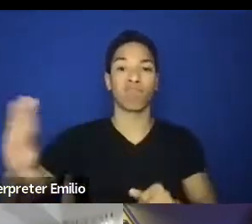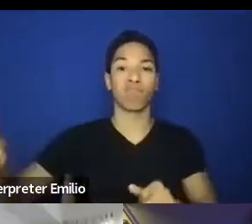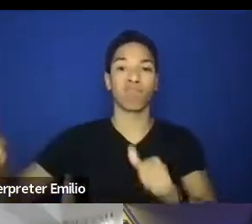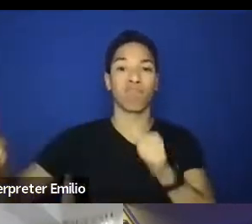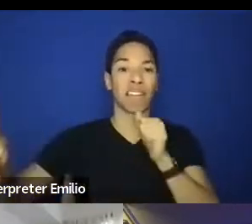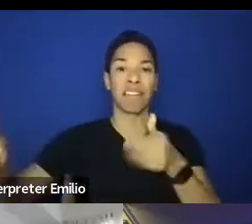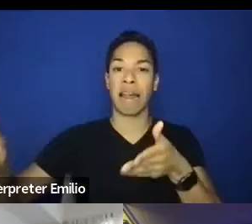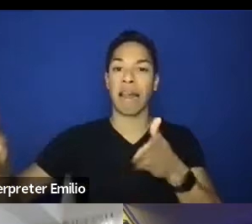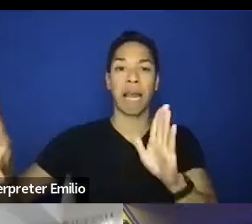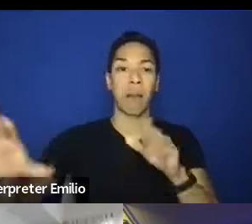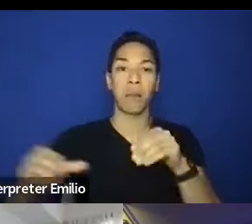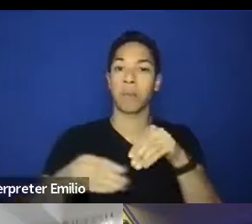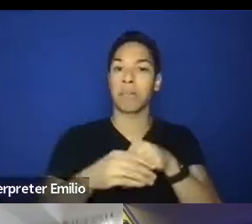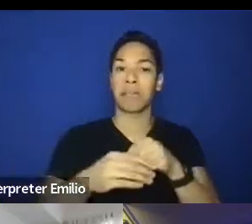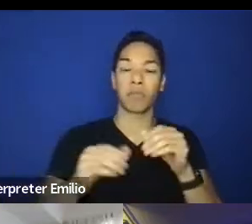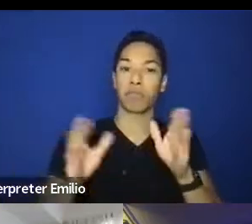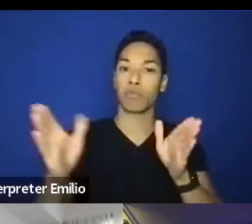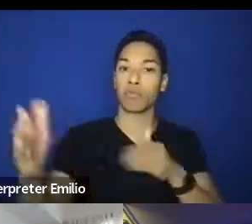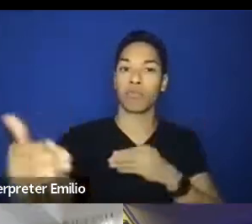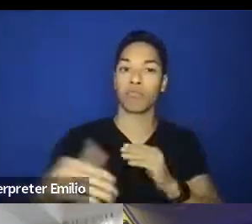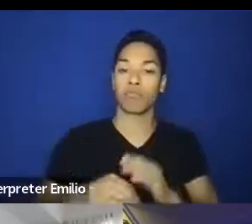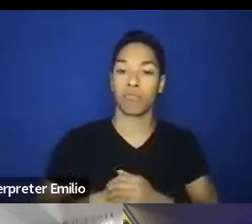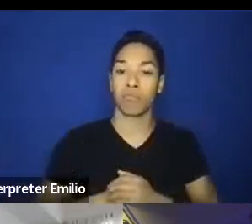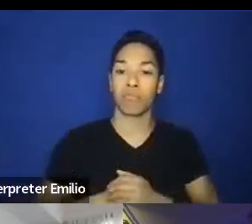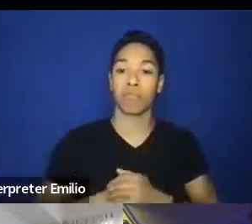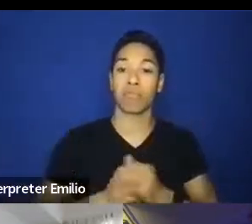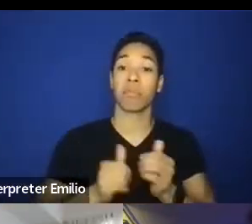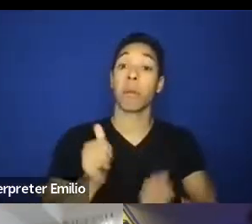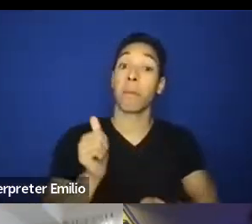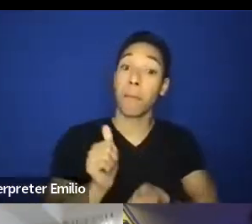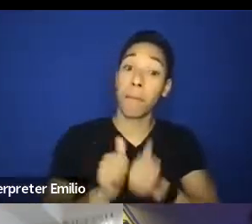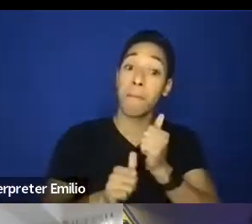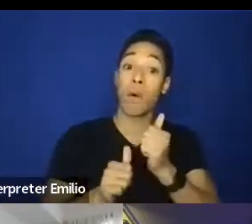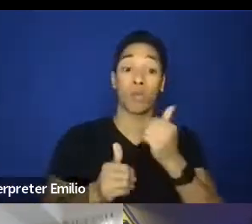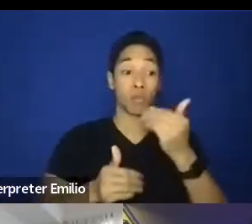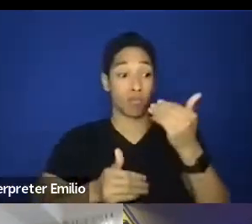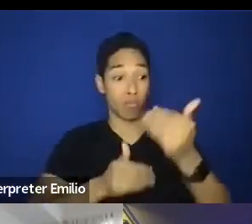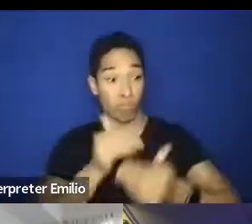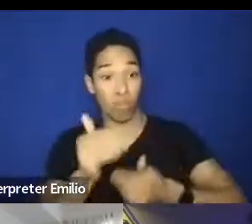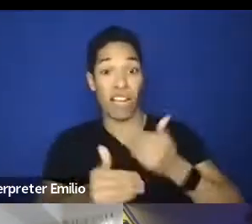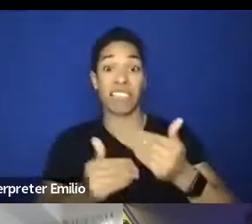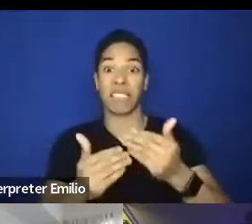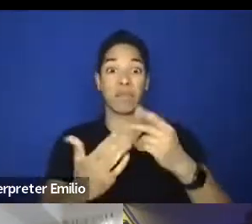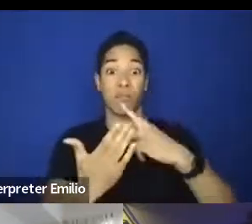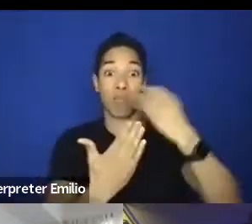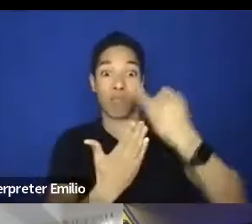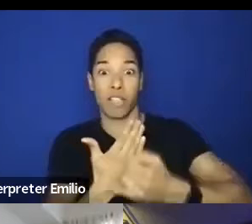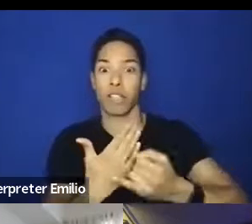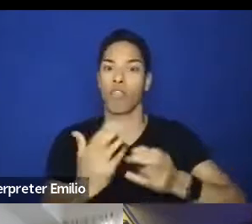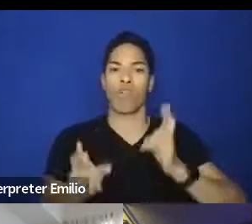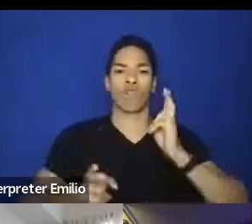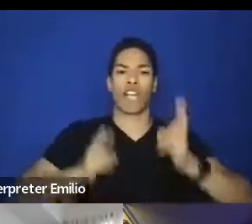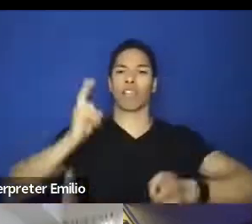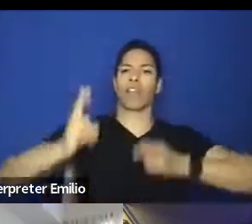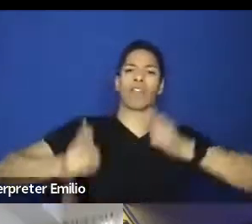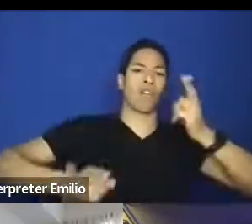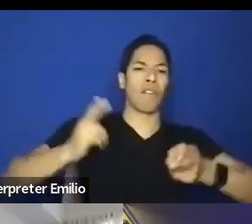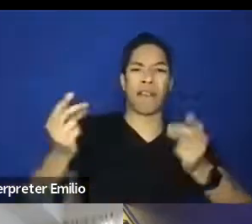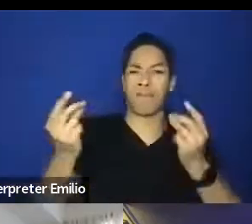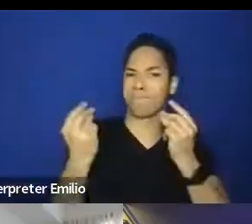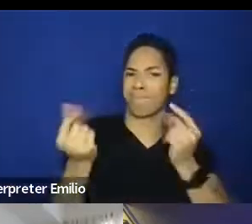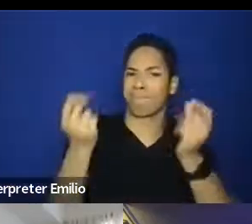time, projects and processes are very rushed. Everyone wants them to get done